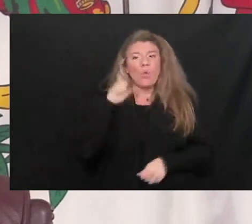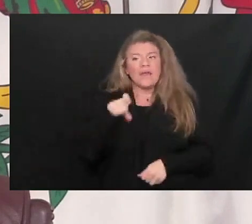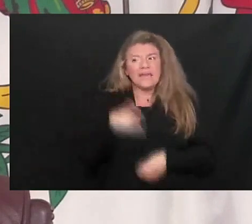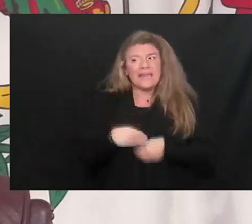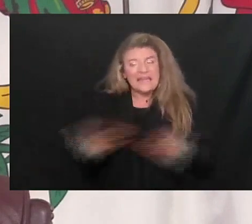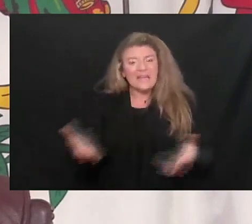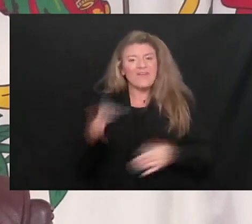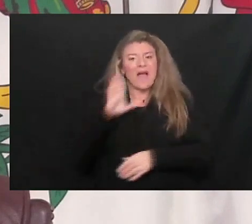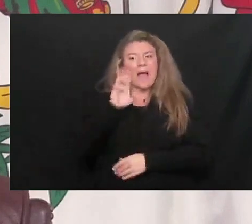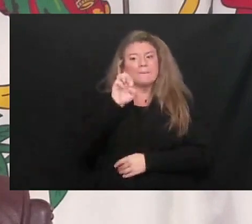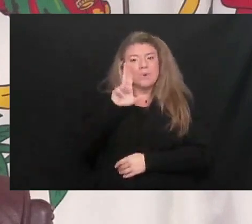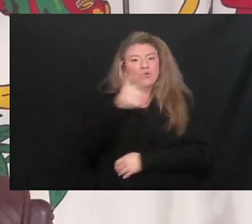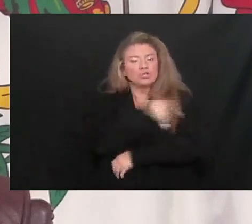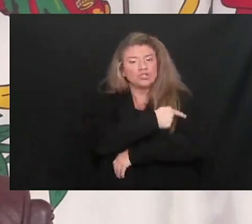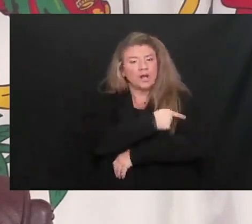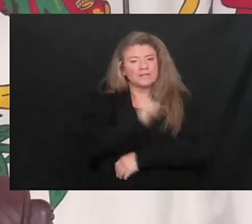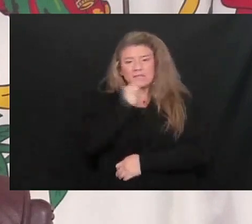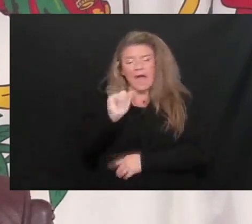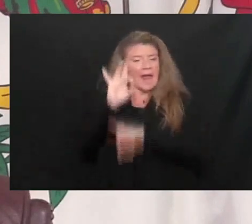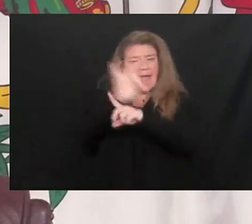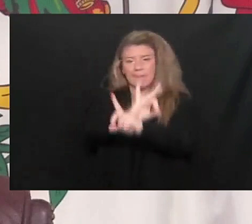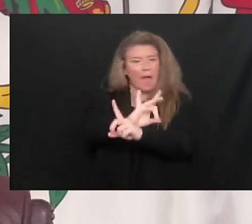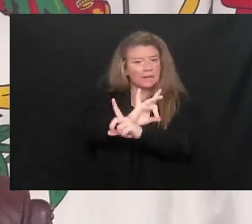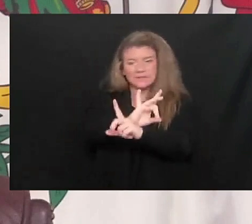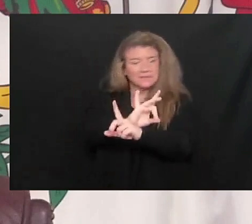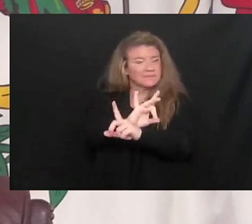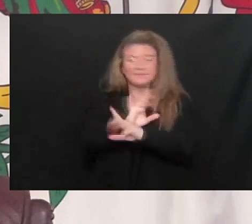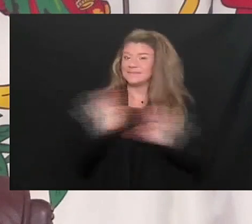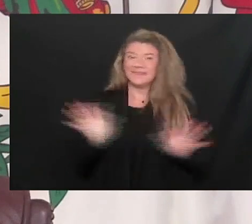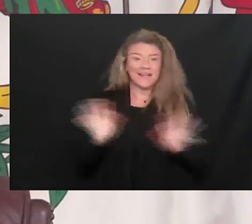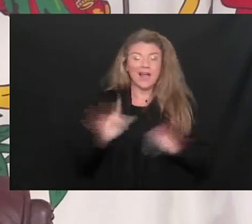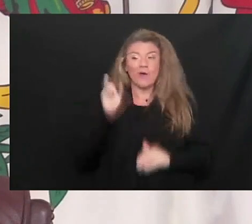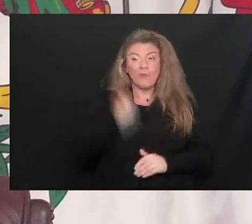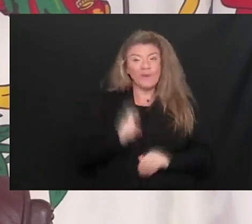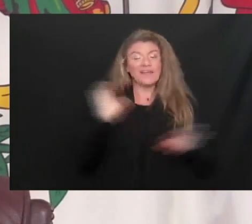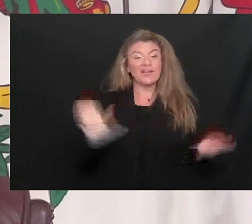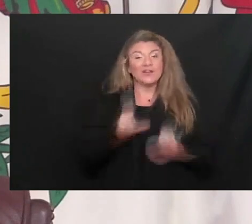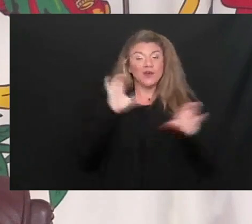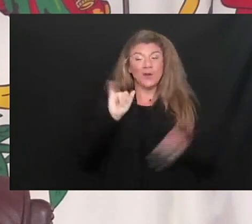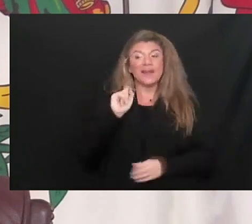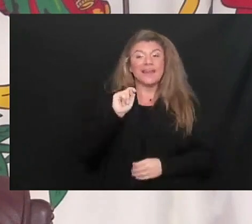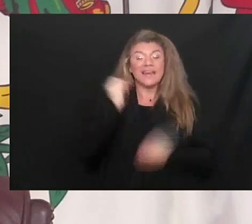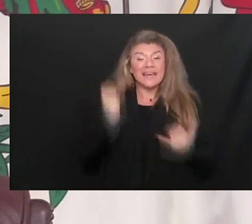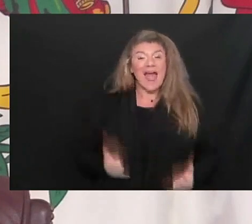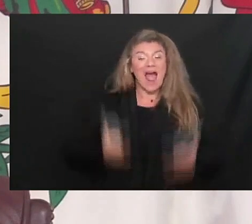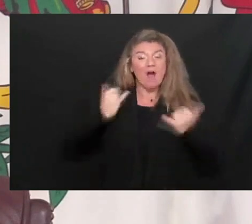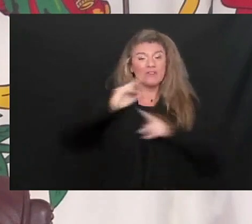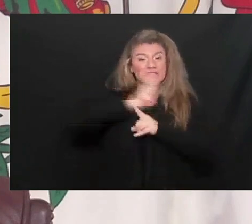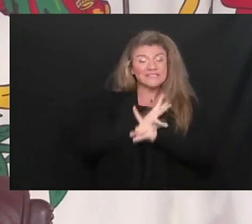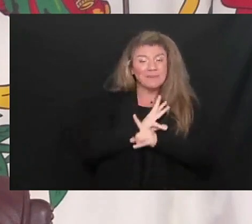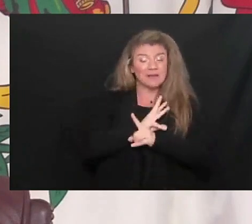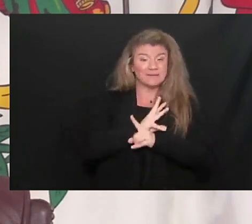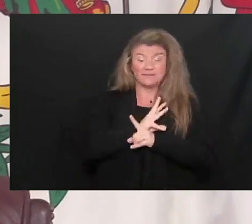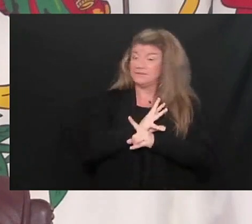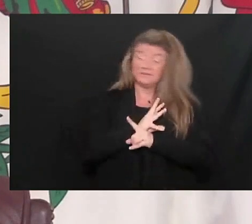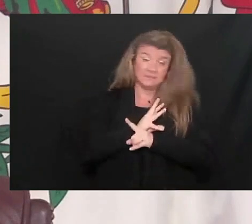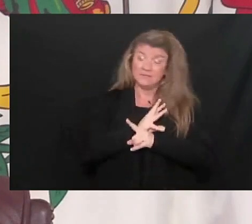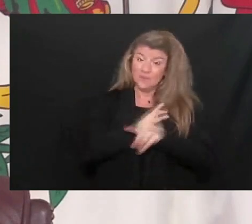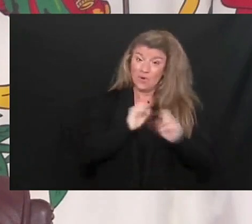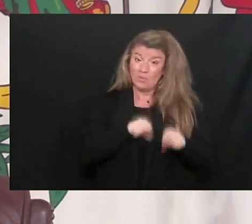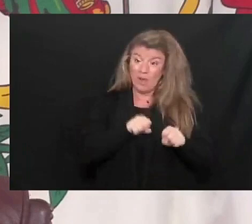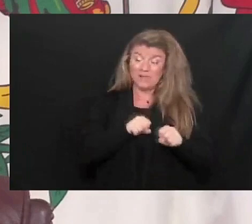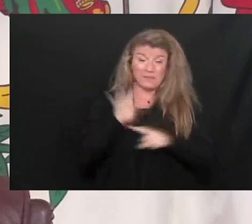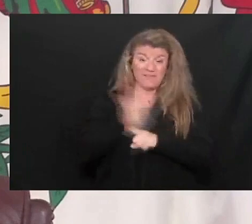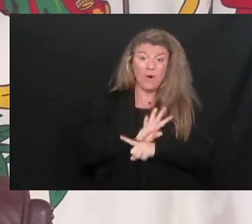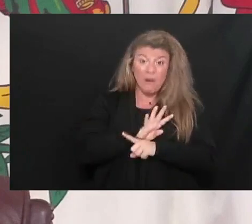not 8 months out, but we need to be giving people booster shots that are 6 or even the possibility